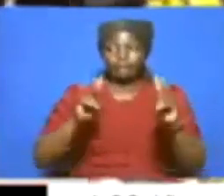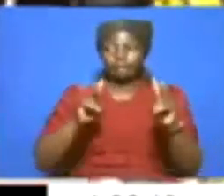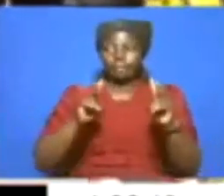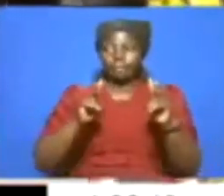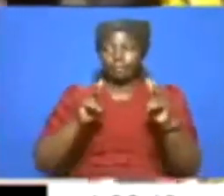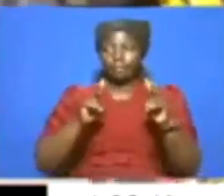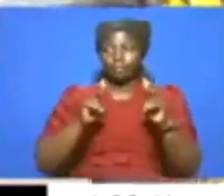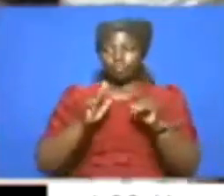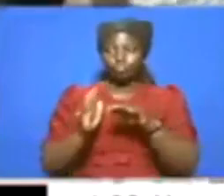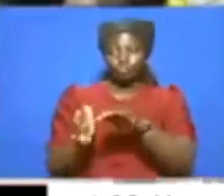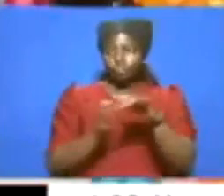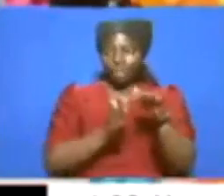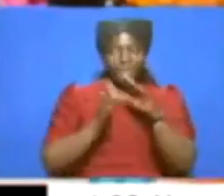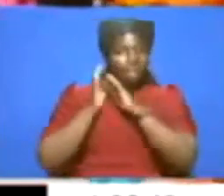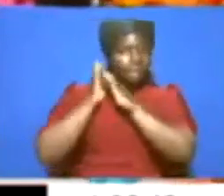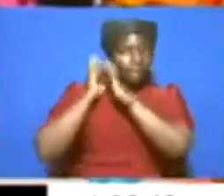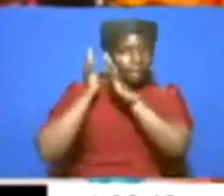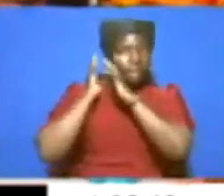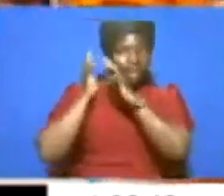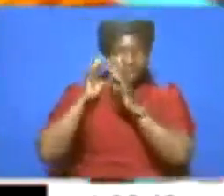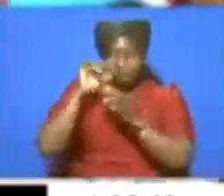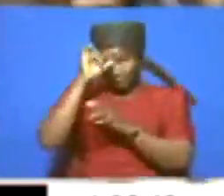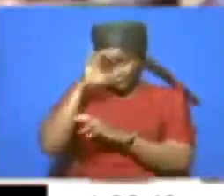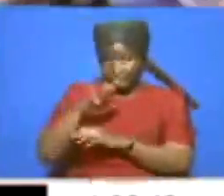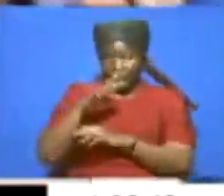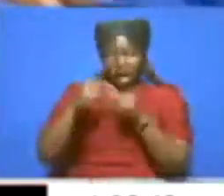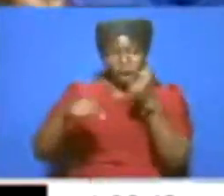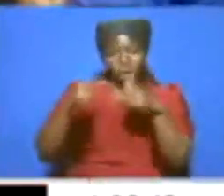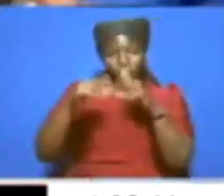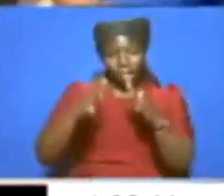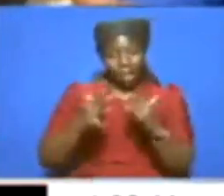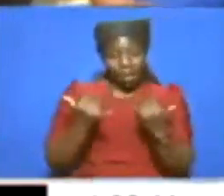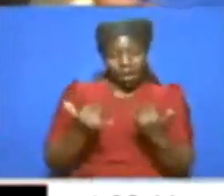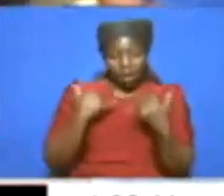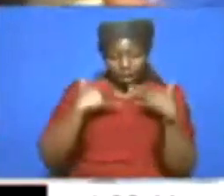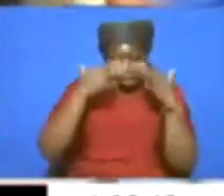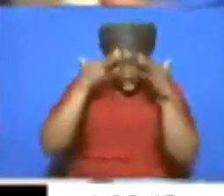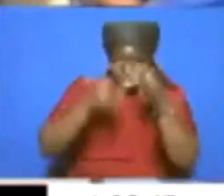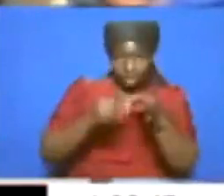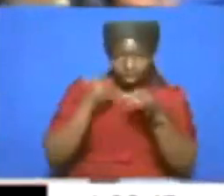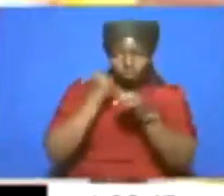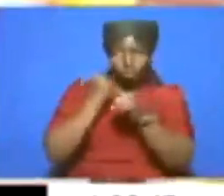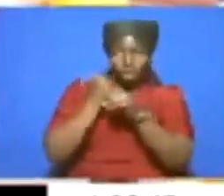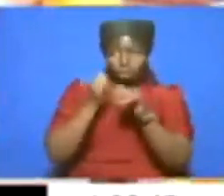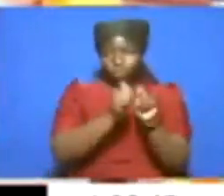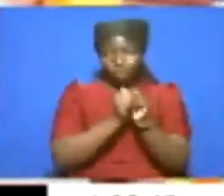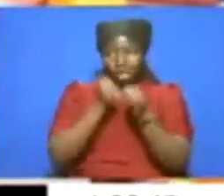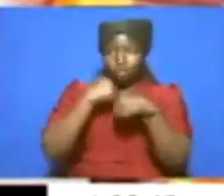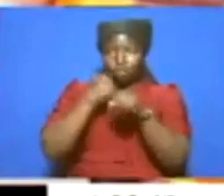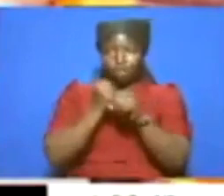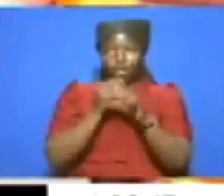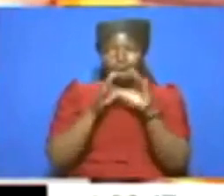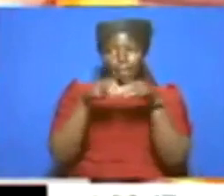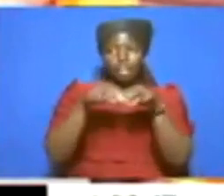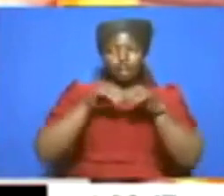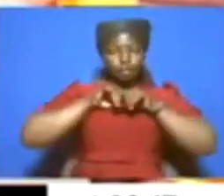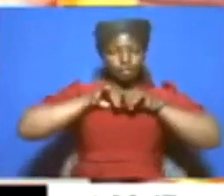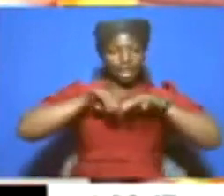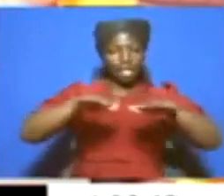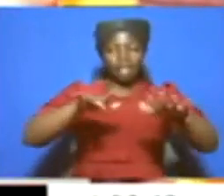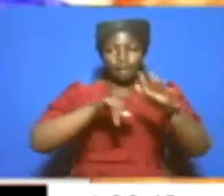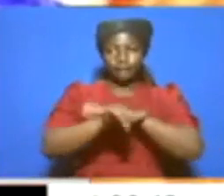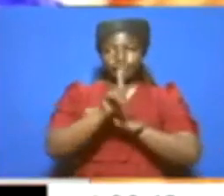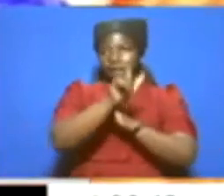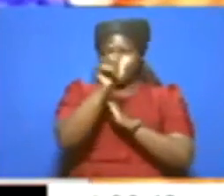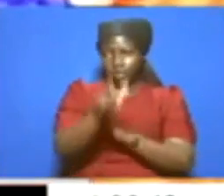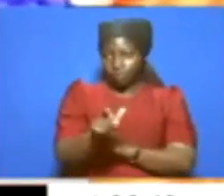Meanwhile, the Kilifi gubernatorial aspirants have now resolved to work together to popularize the party in the region. The accused area governor Amason